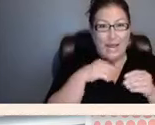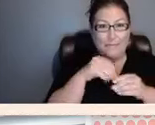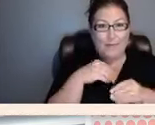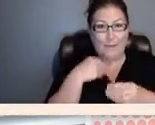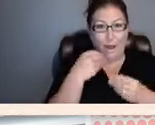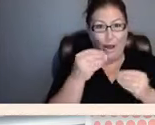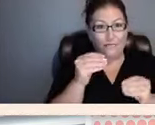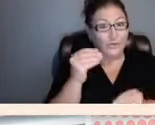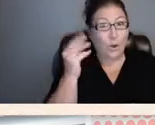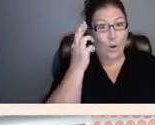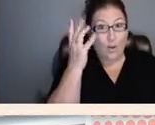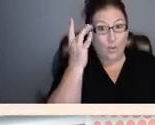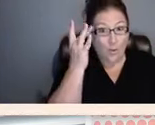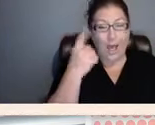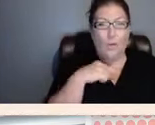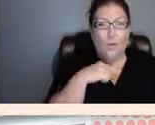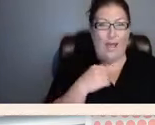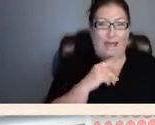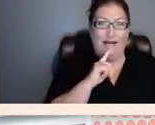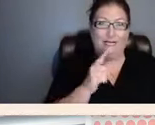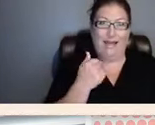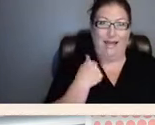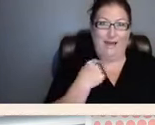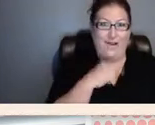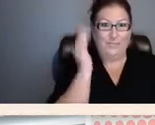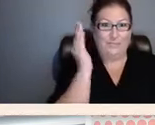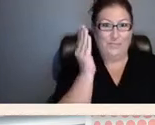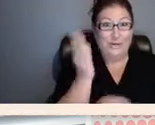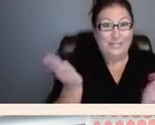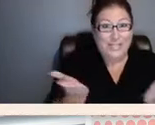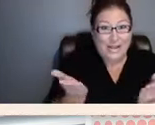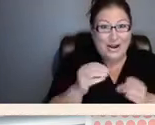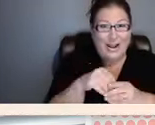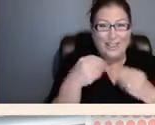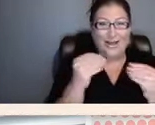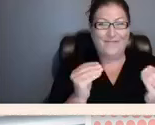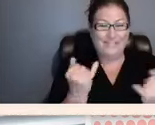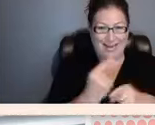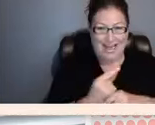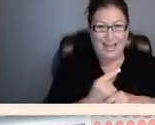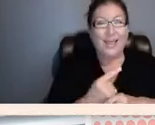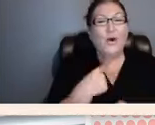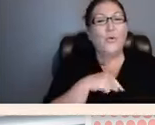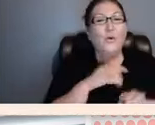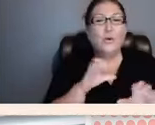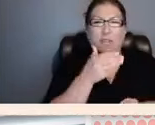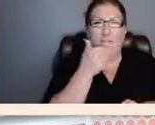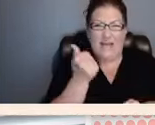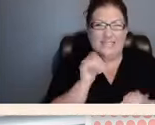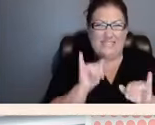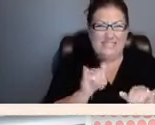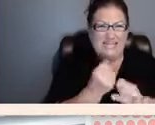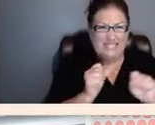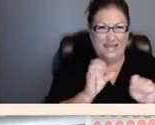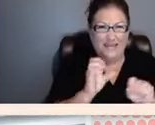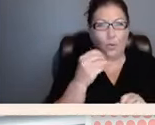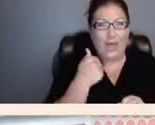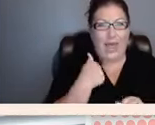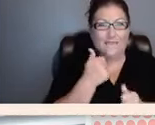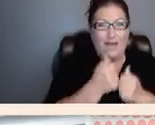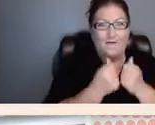that we actually have our speakers here in our office today. We're doing our best to stay safe, so we've got everybody in their own room